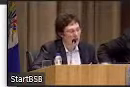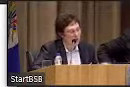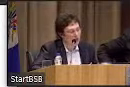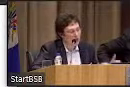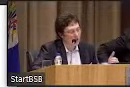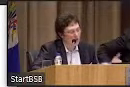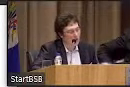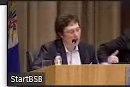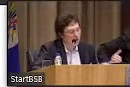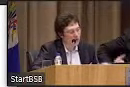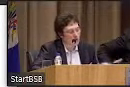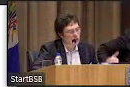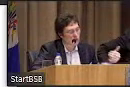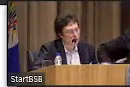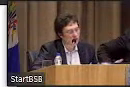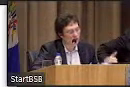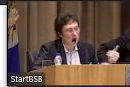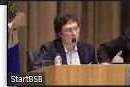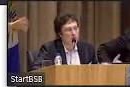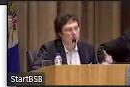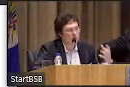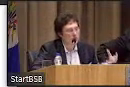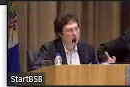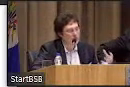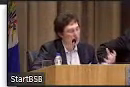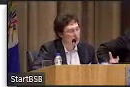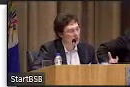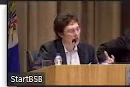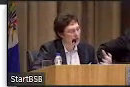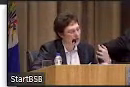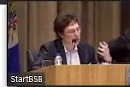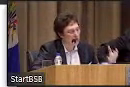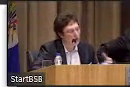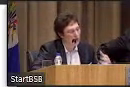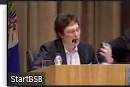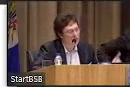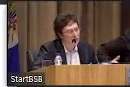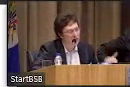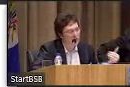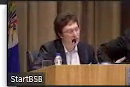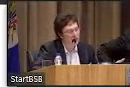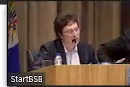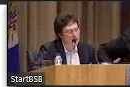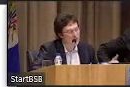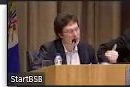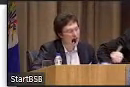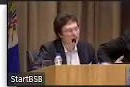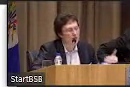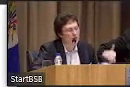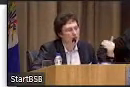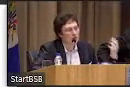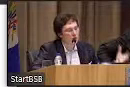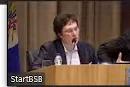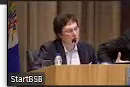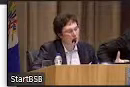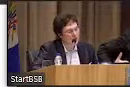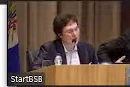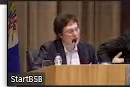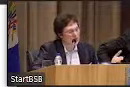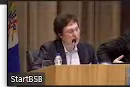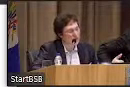heterogeneity level. And then, along with Rafael, we developed a classification